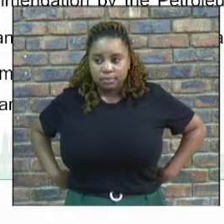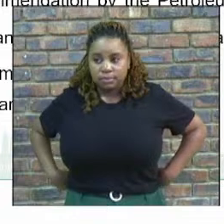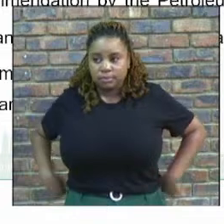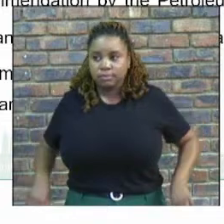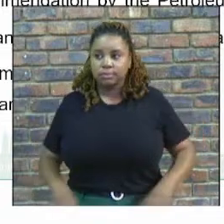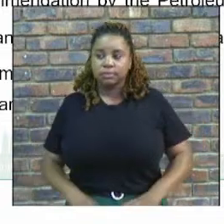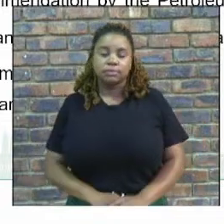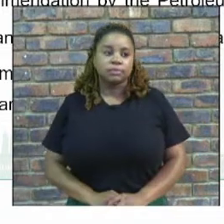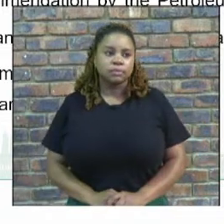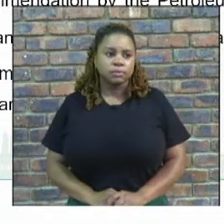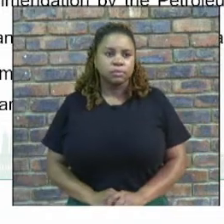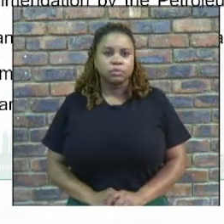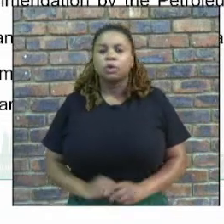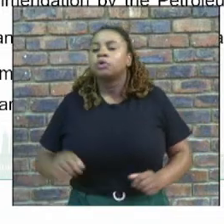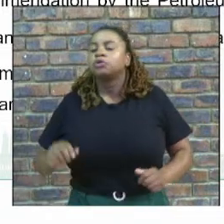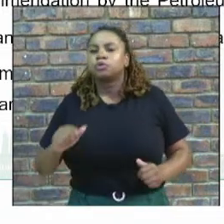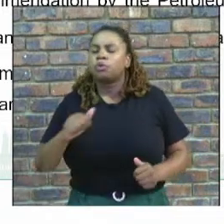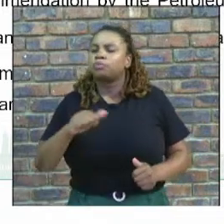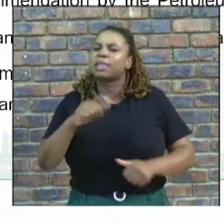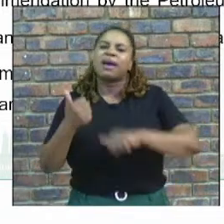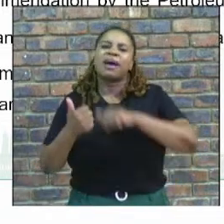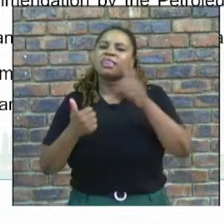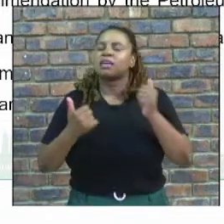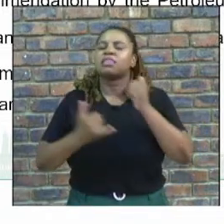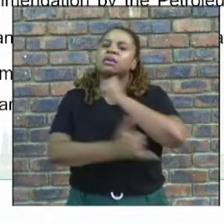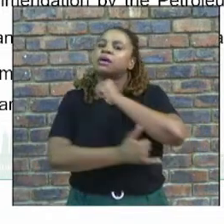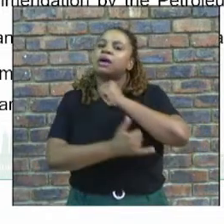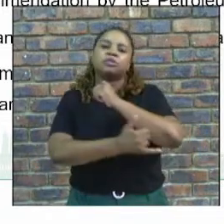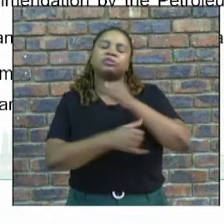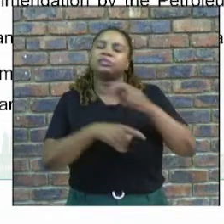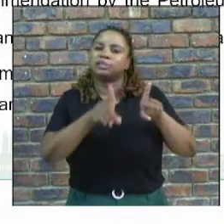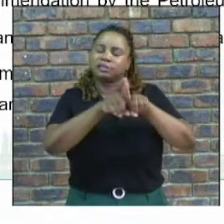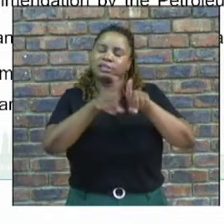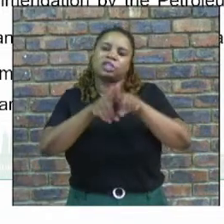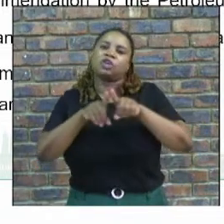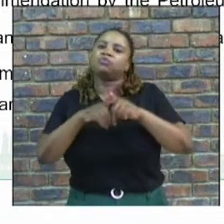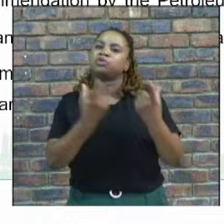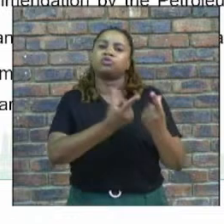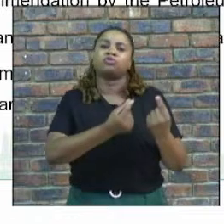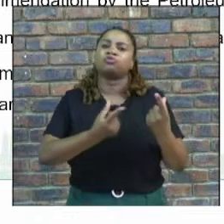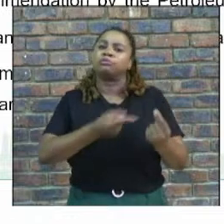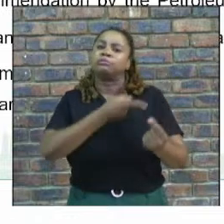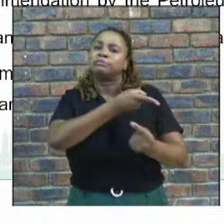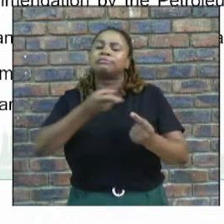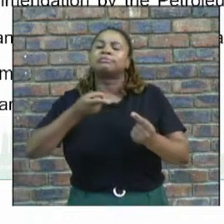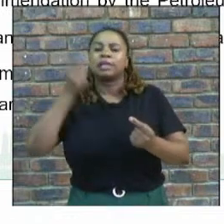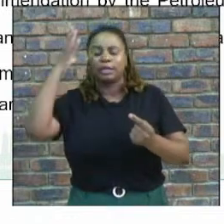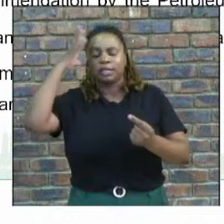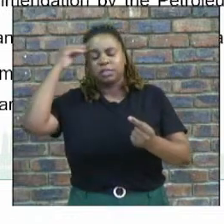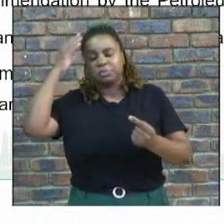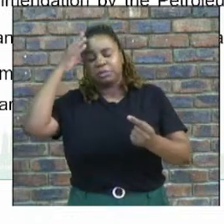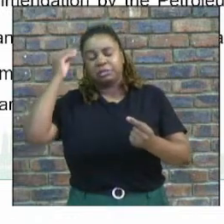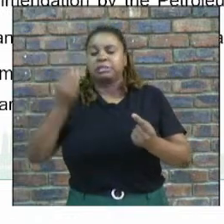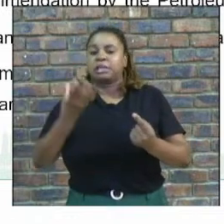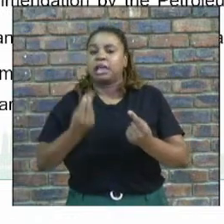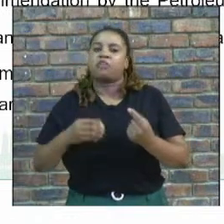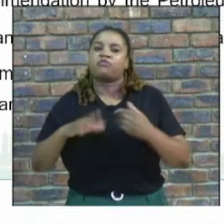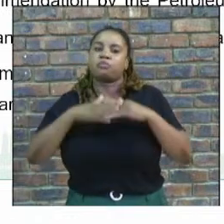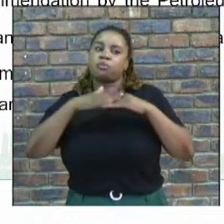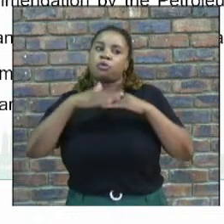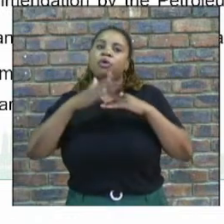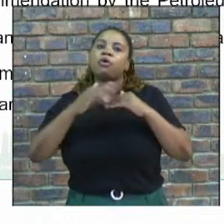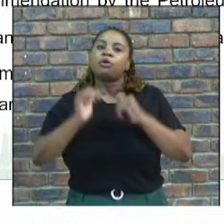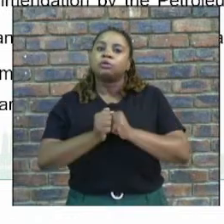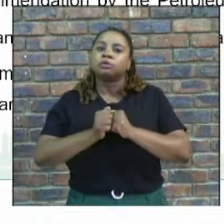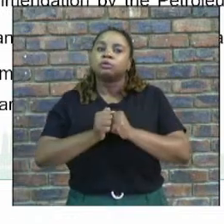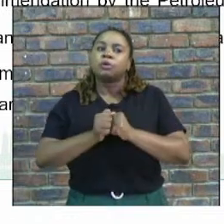in other countries which are far advanced with the development of petroleum resources. So they